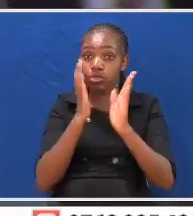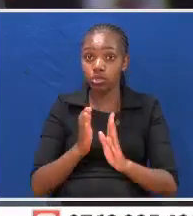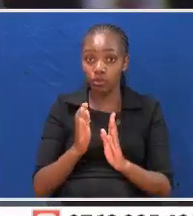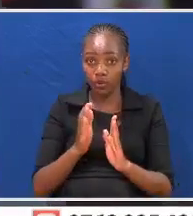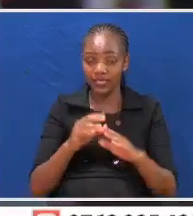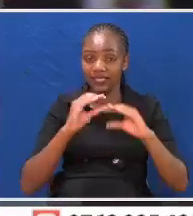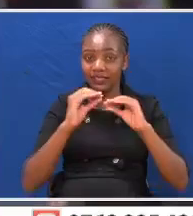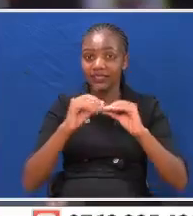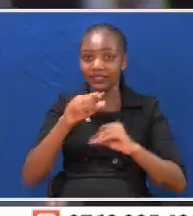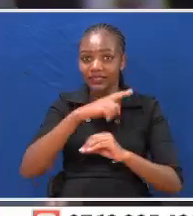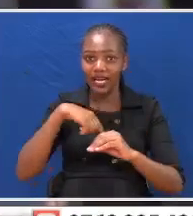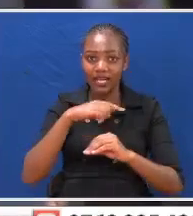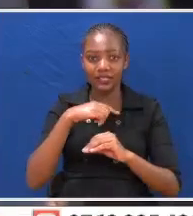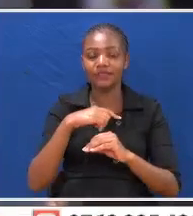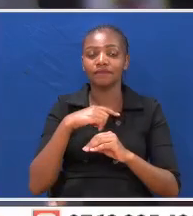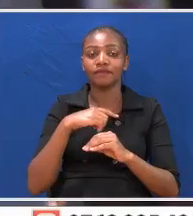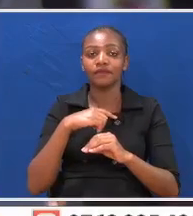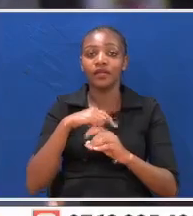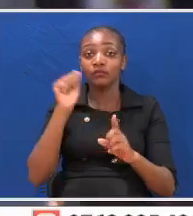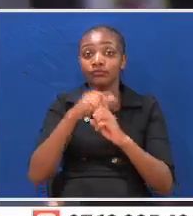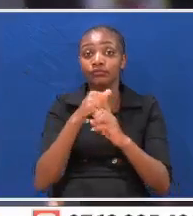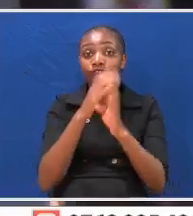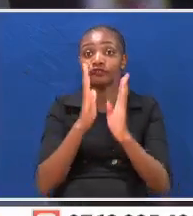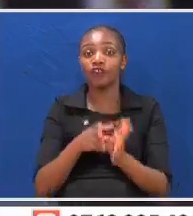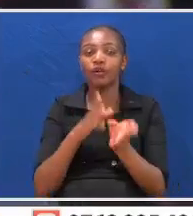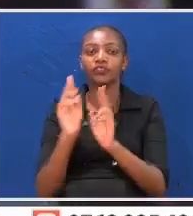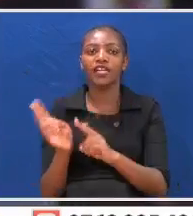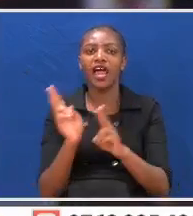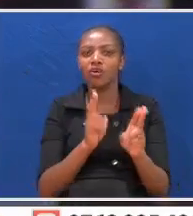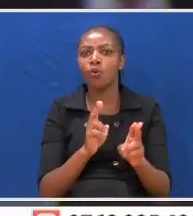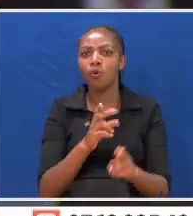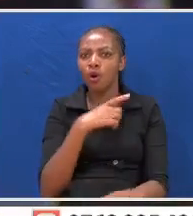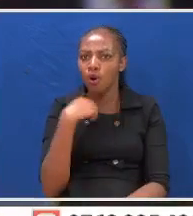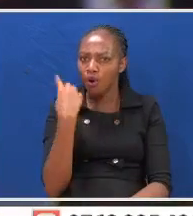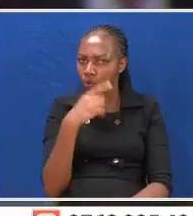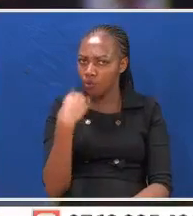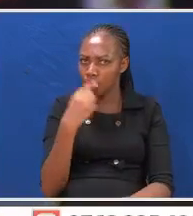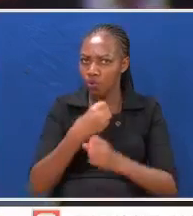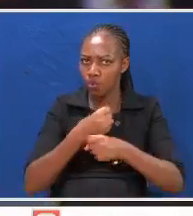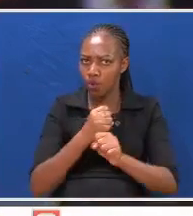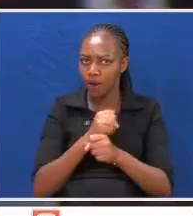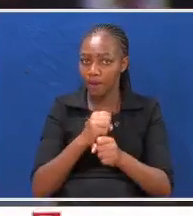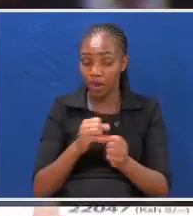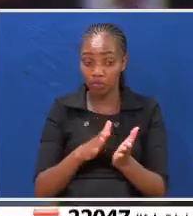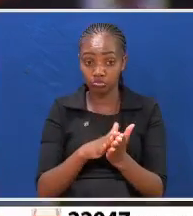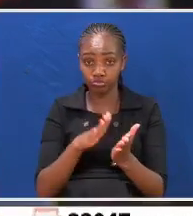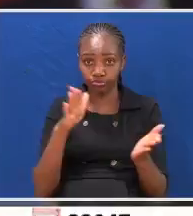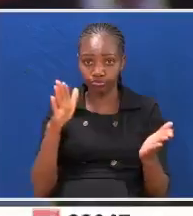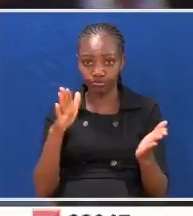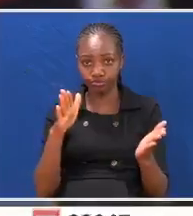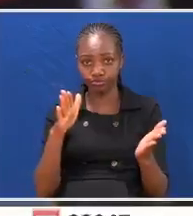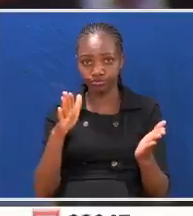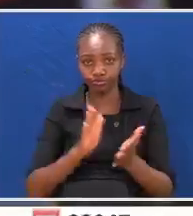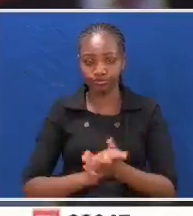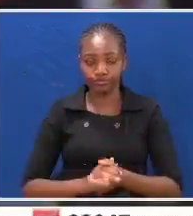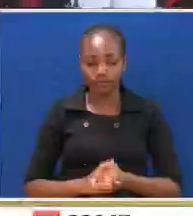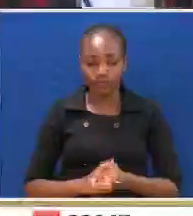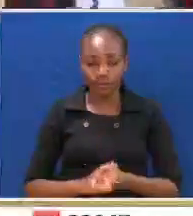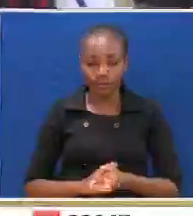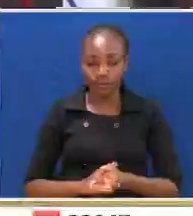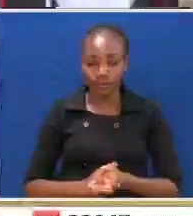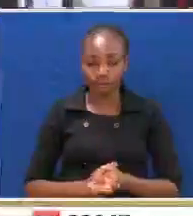heroes are ordinary people who are made extraordinary by unusual